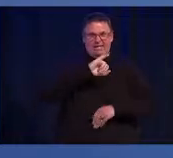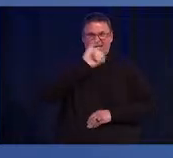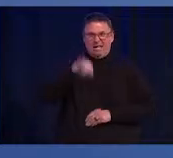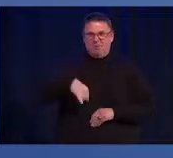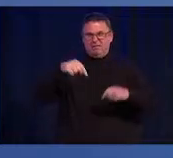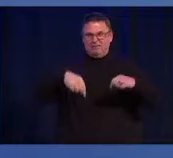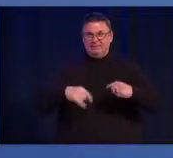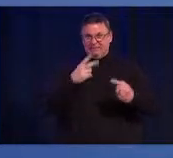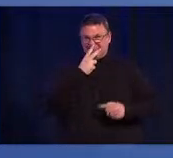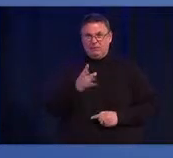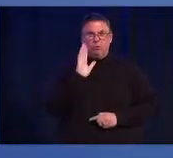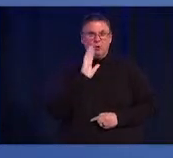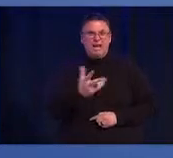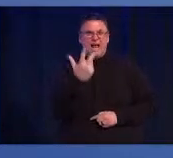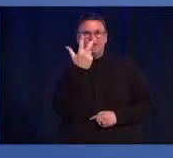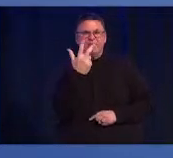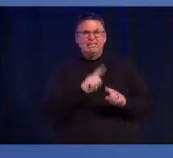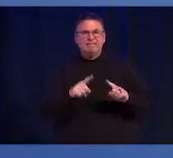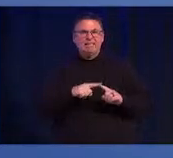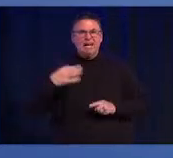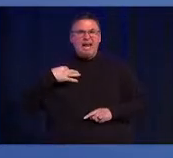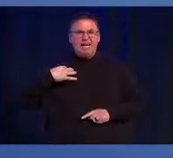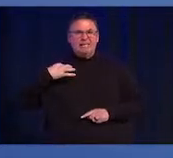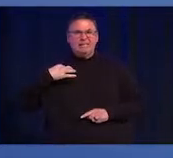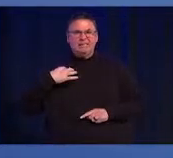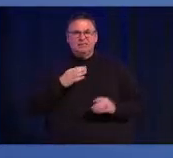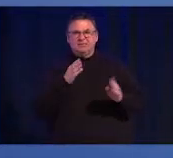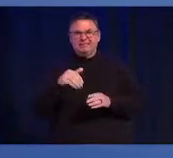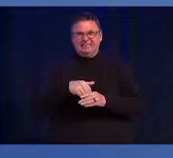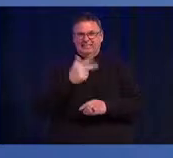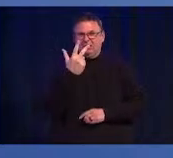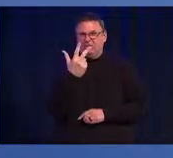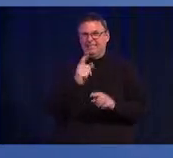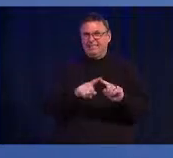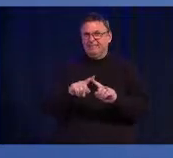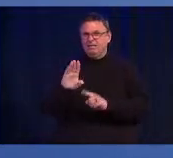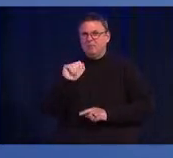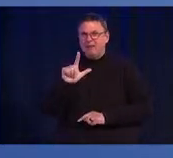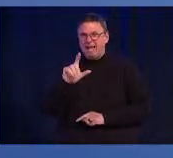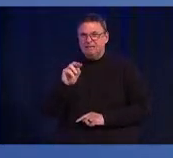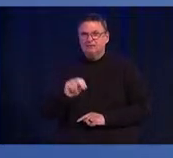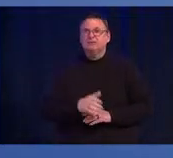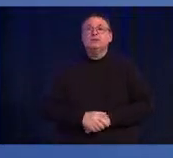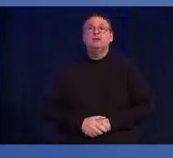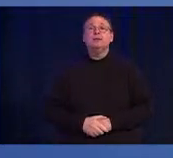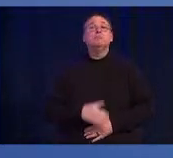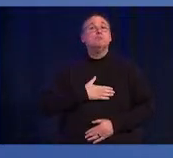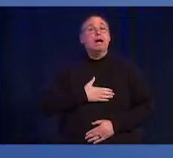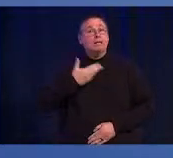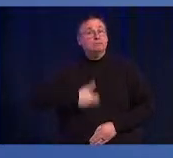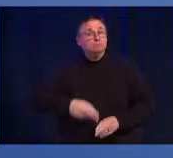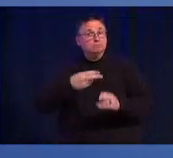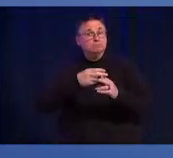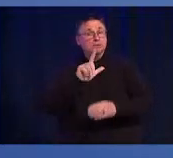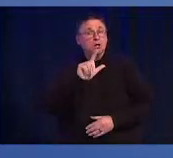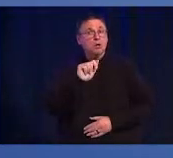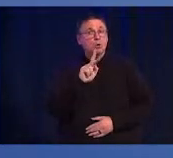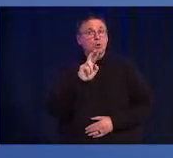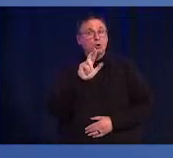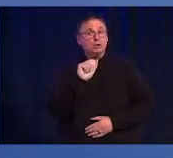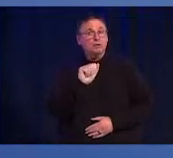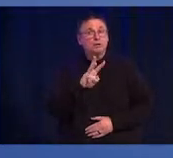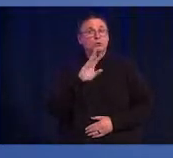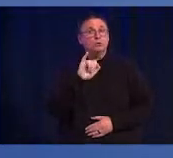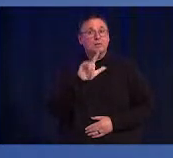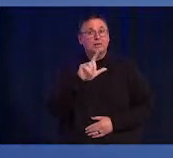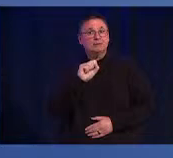ballot this fall. My name is Laura Merrifield Wilson, and I have the privilege of serving as your debate moderator for this evening. I'm an